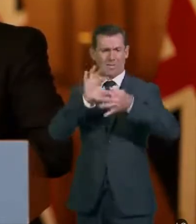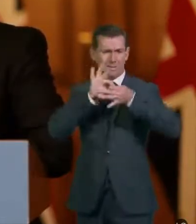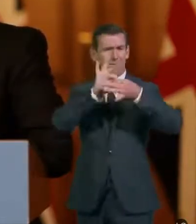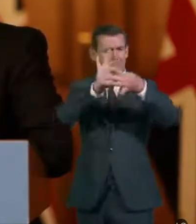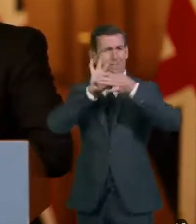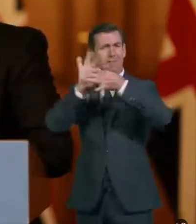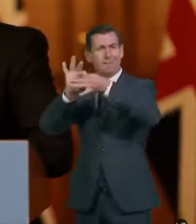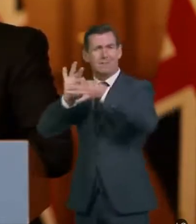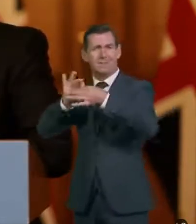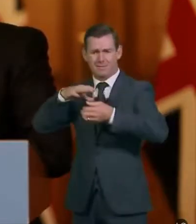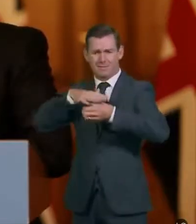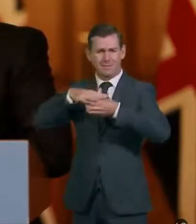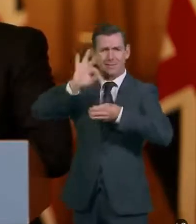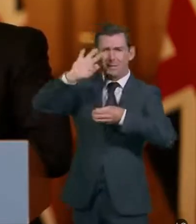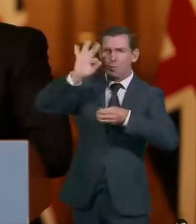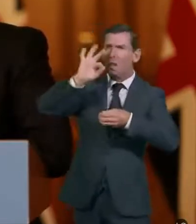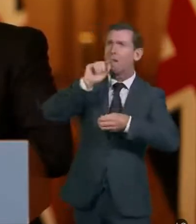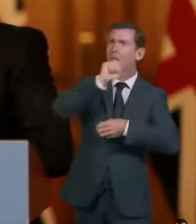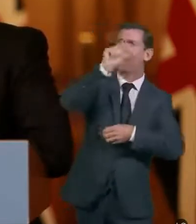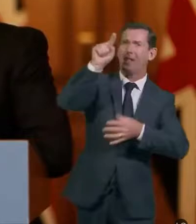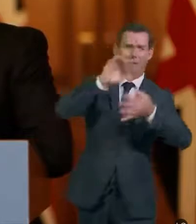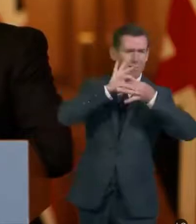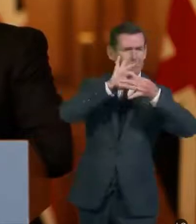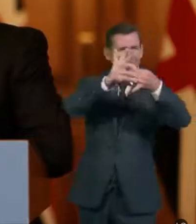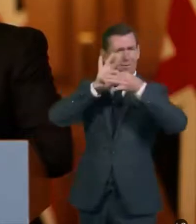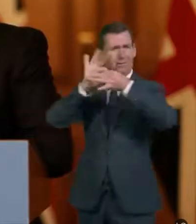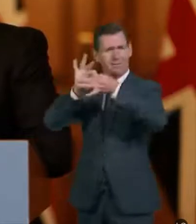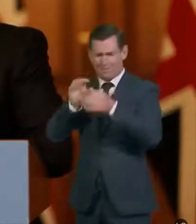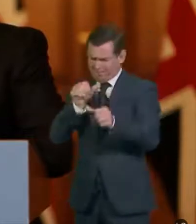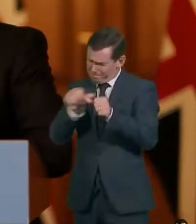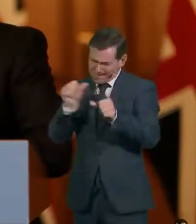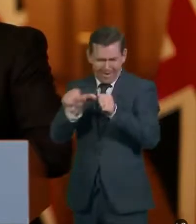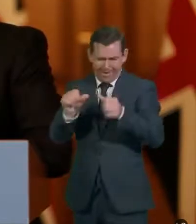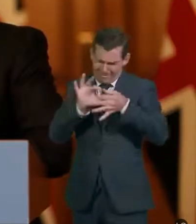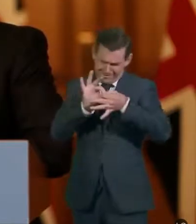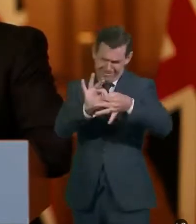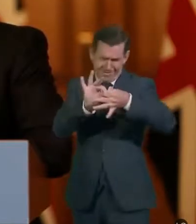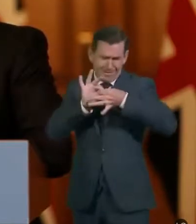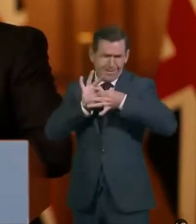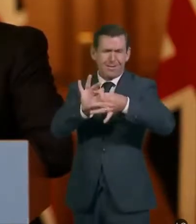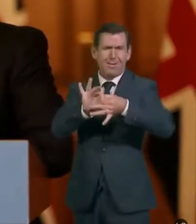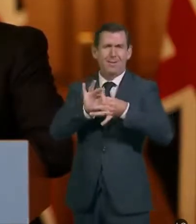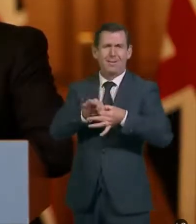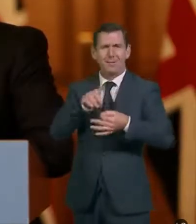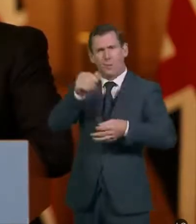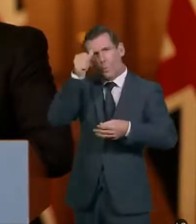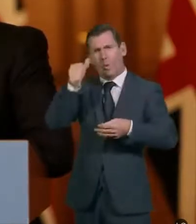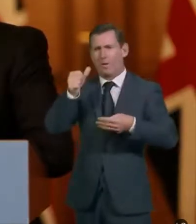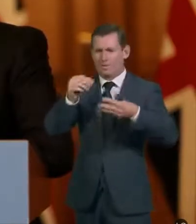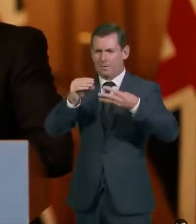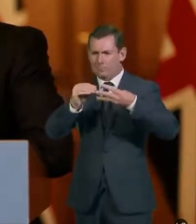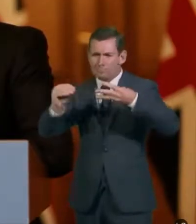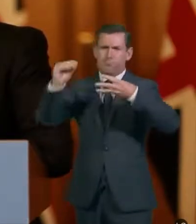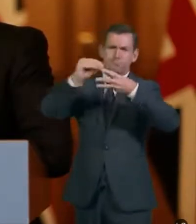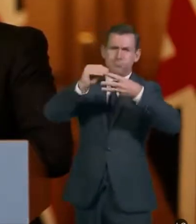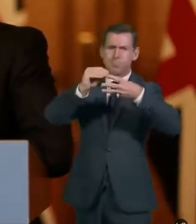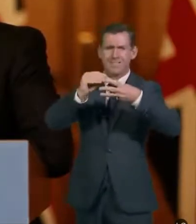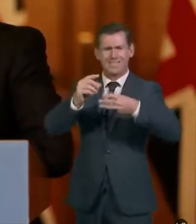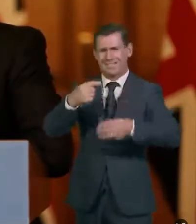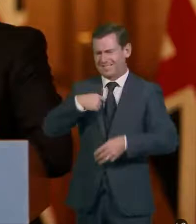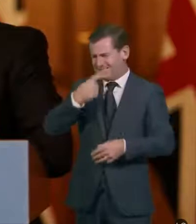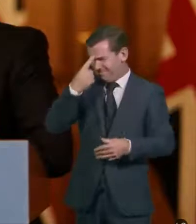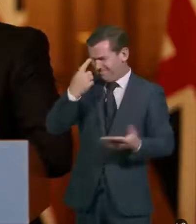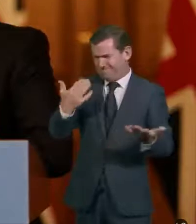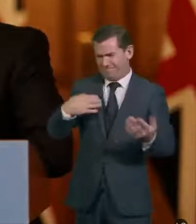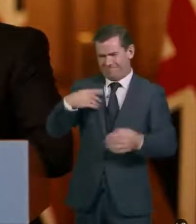local authorities across the country with the local tiered approach. I don't think it makes sense, as I've said, to be